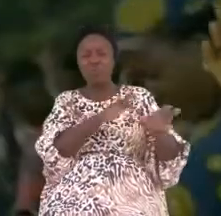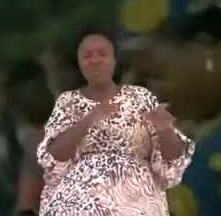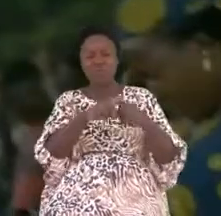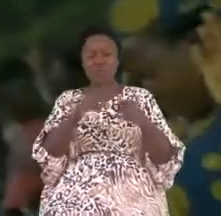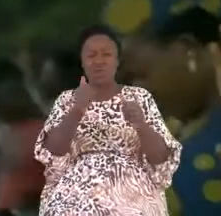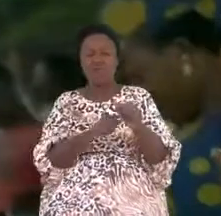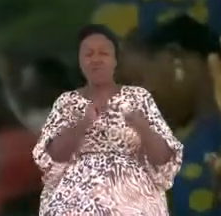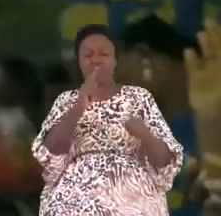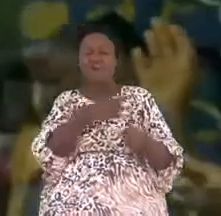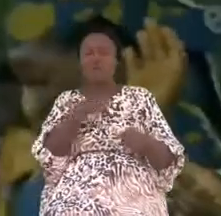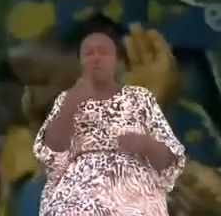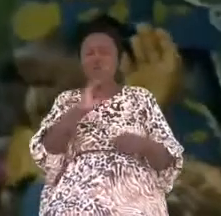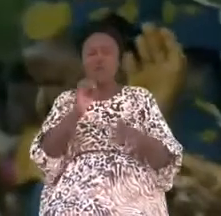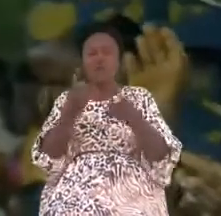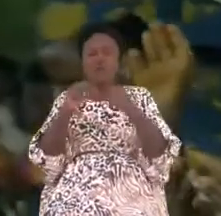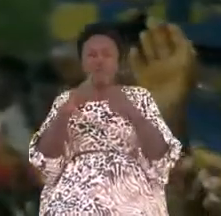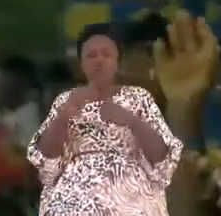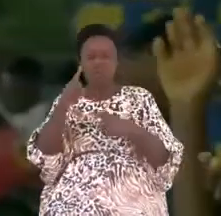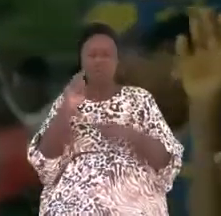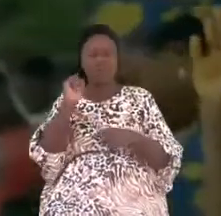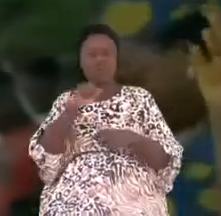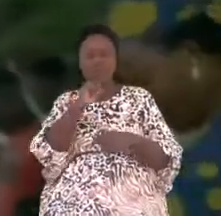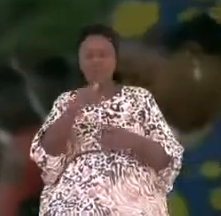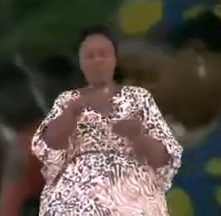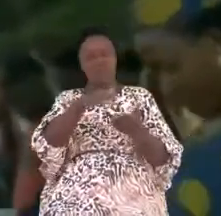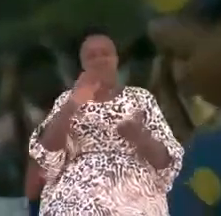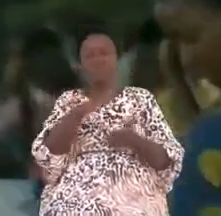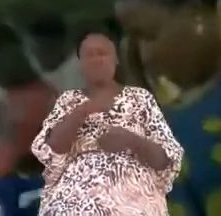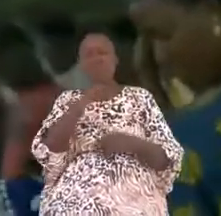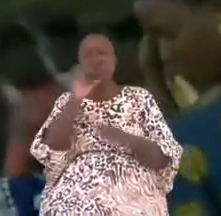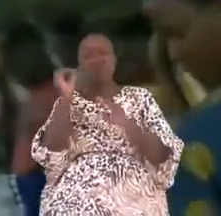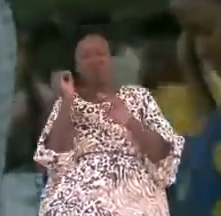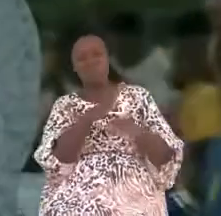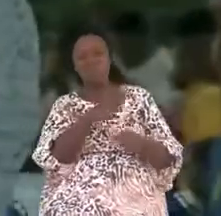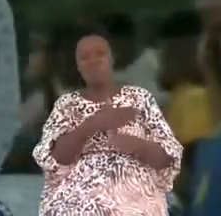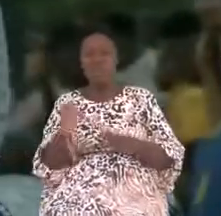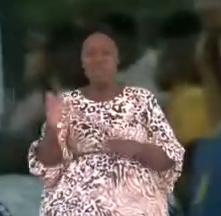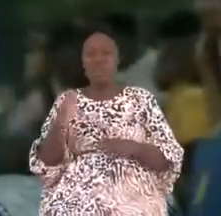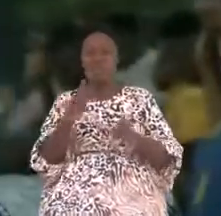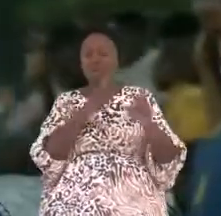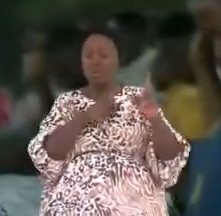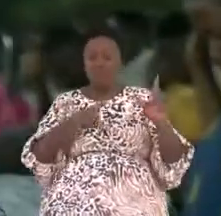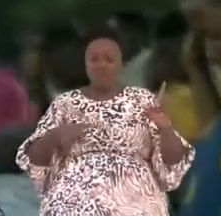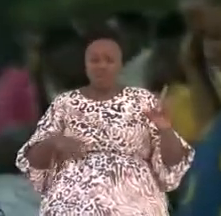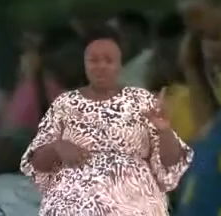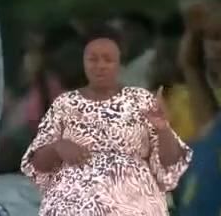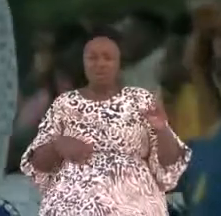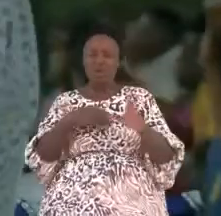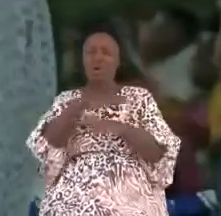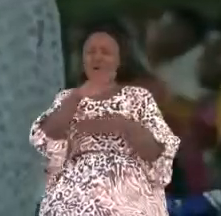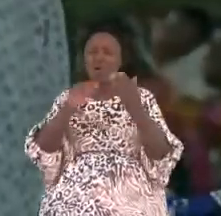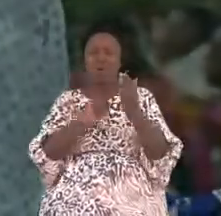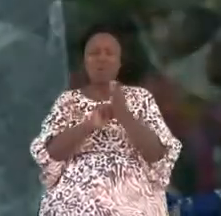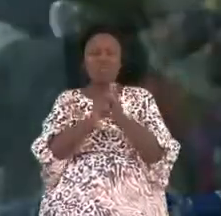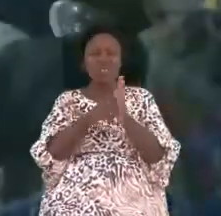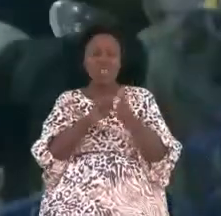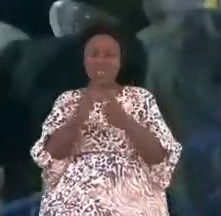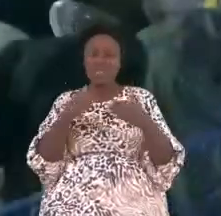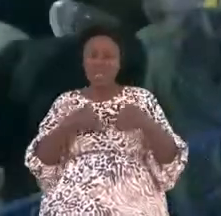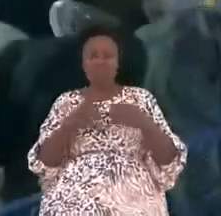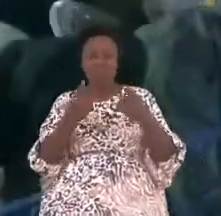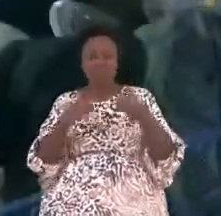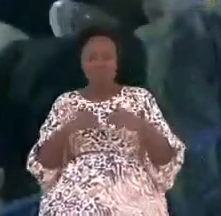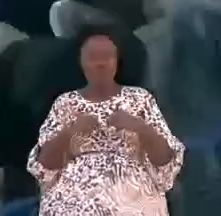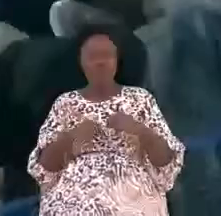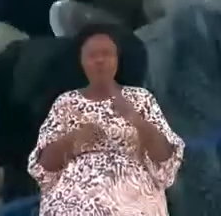whosoever comes to you you will not reject you're not cast away lord all these who have come one